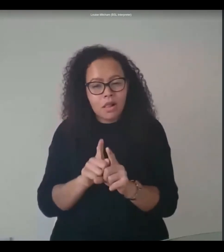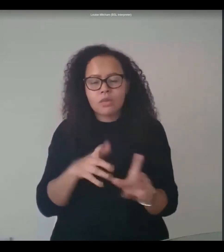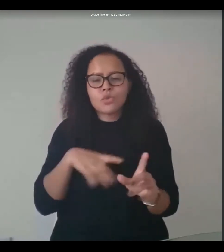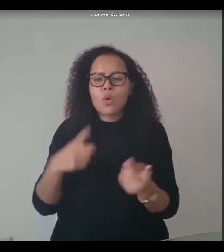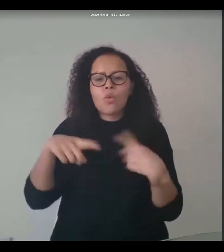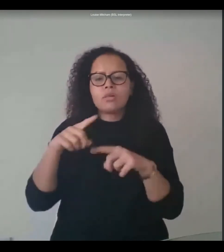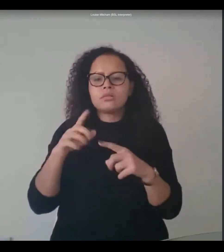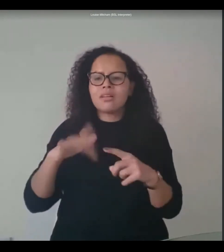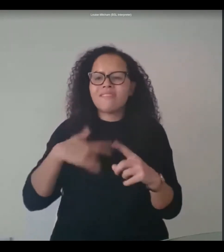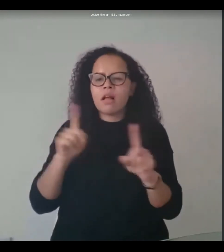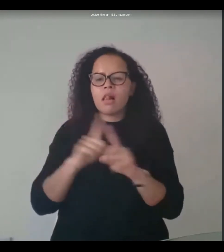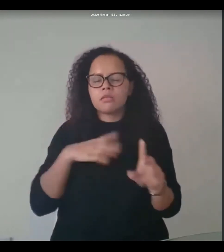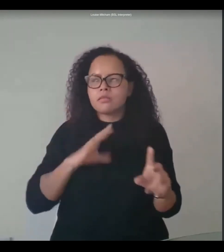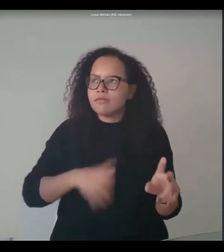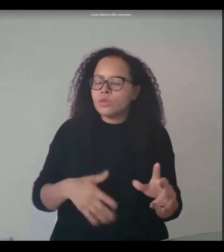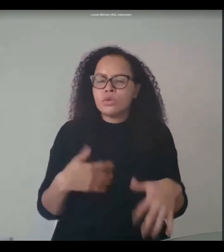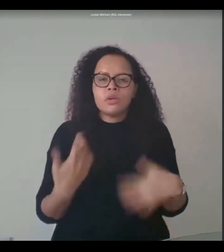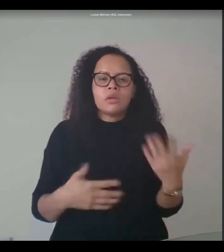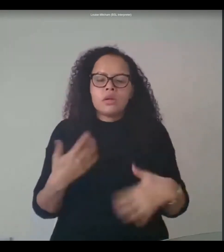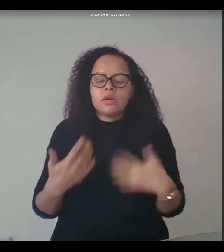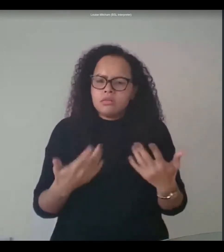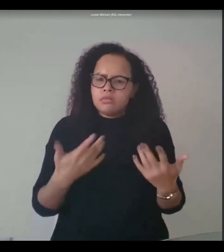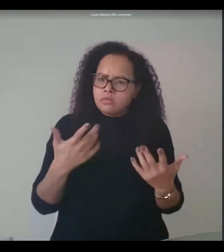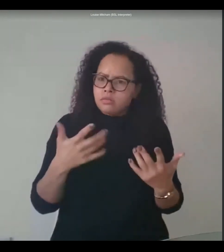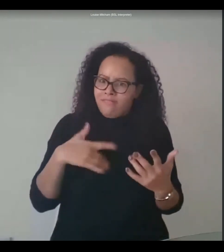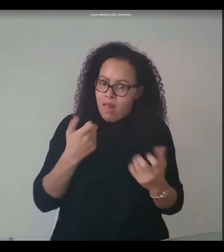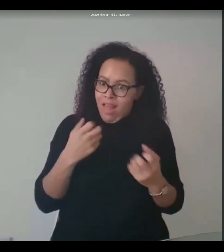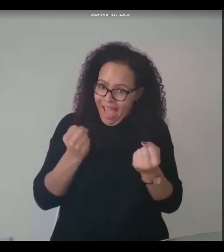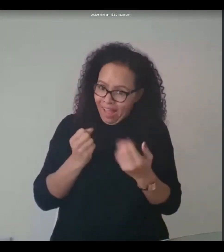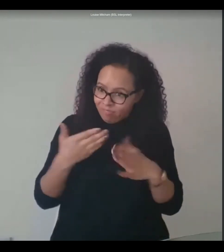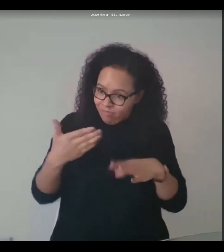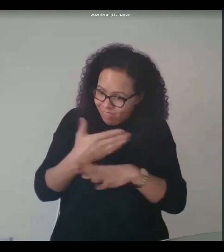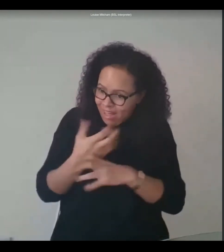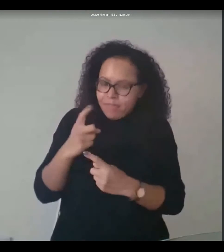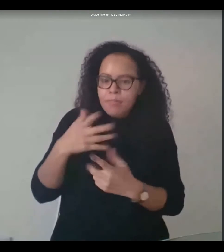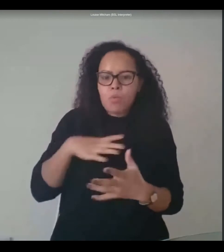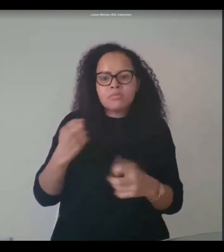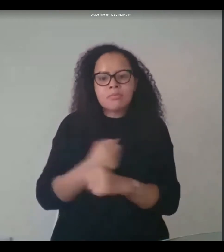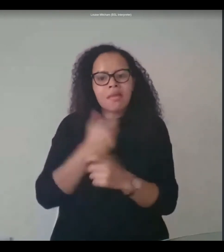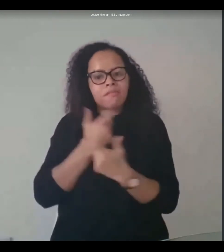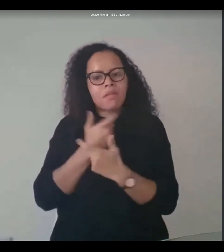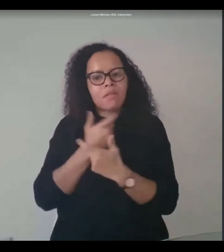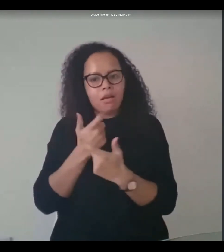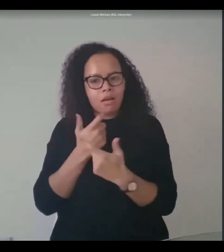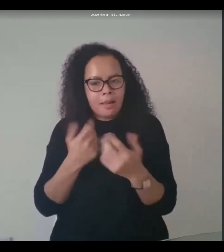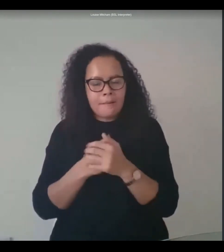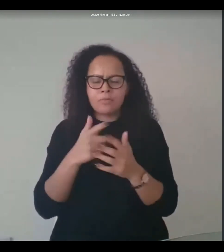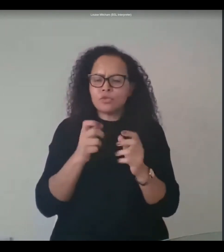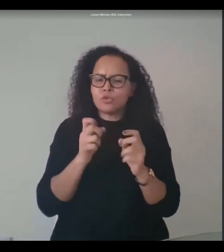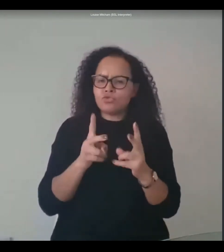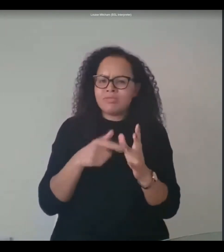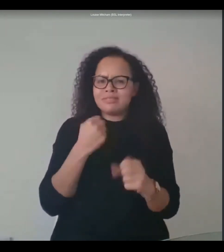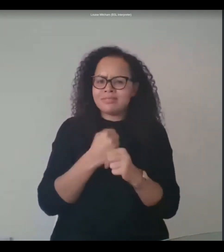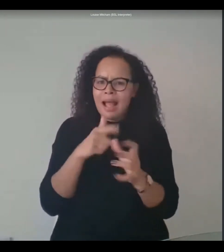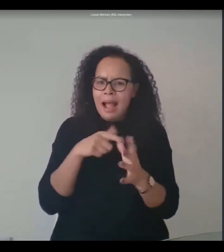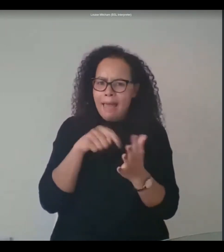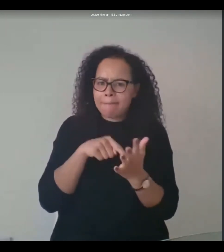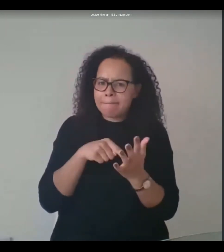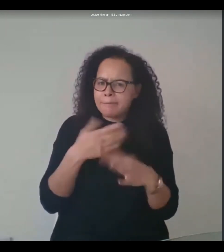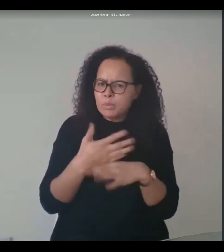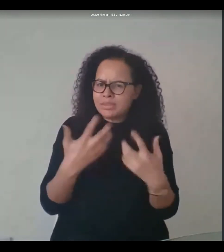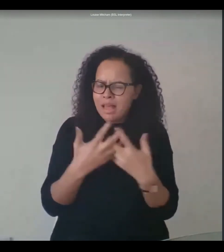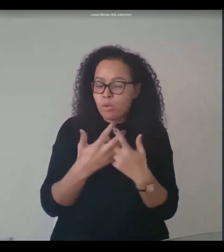you're making much effort, but even though you are. So essentially how the Street Tag app works is available, is free